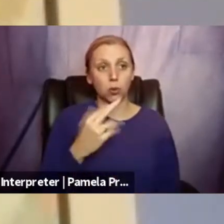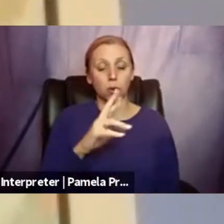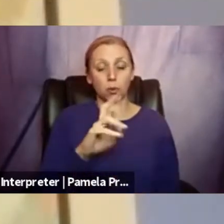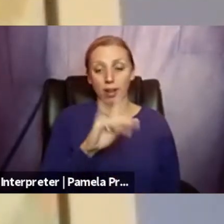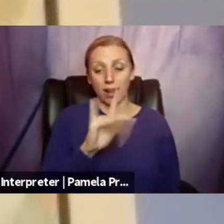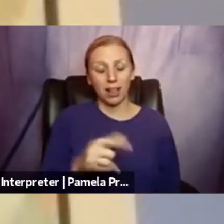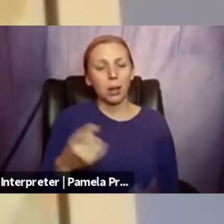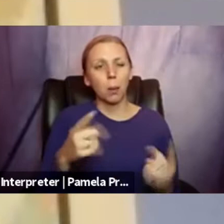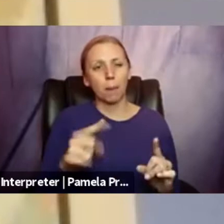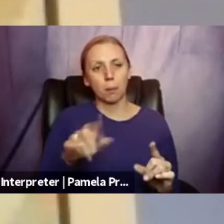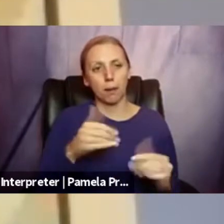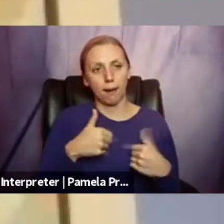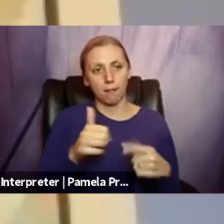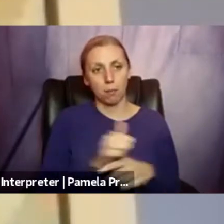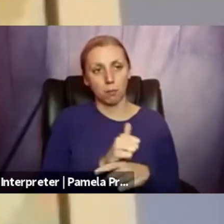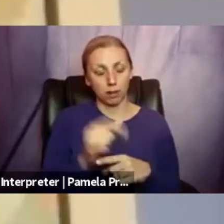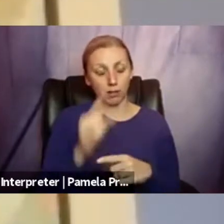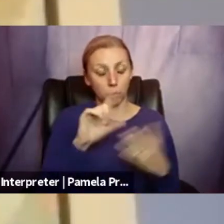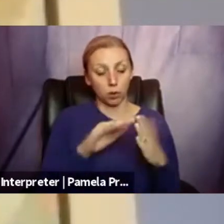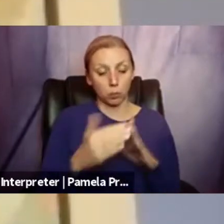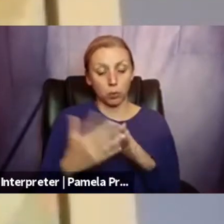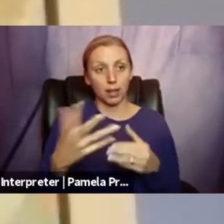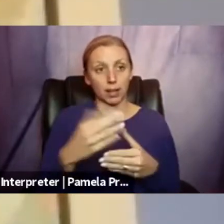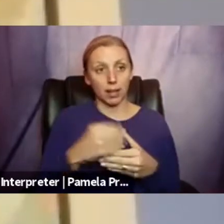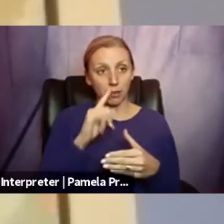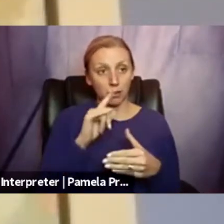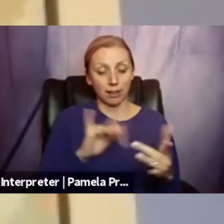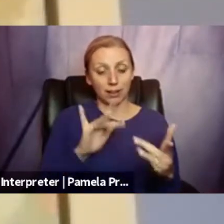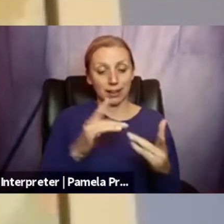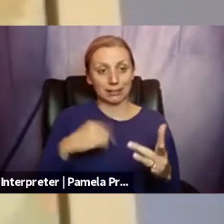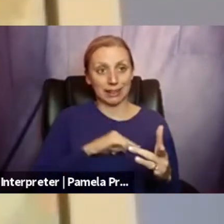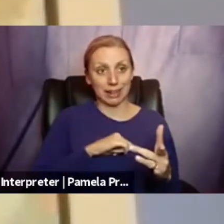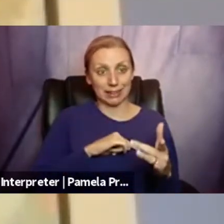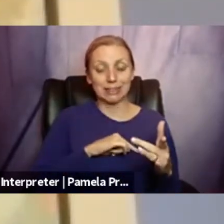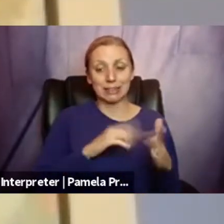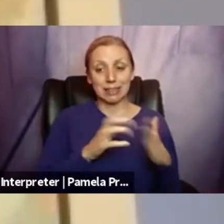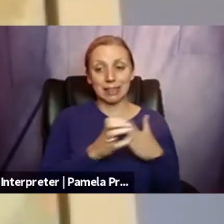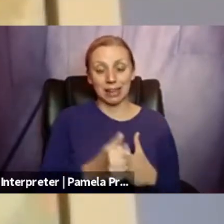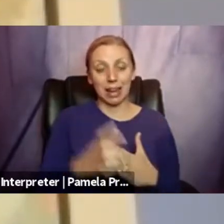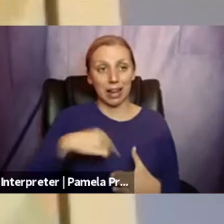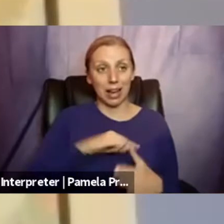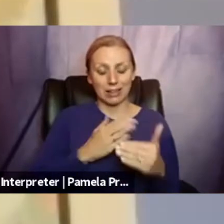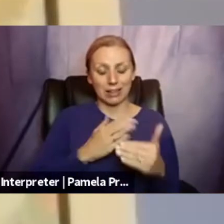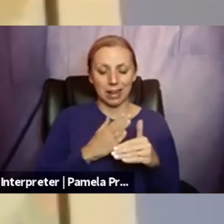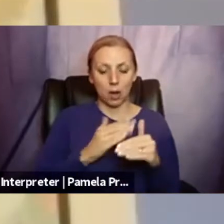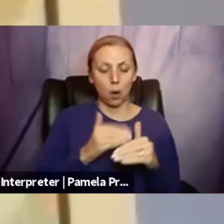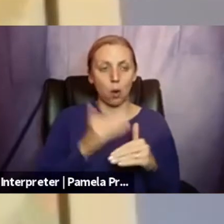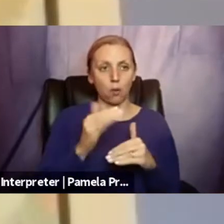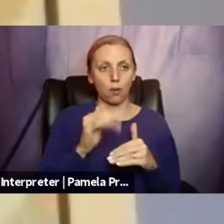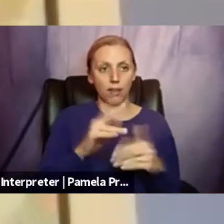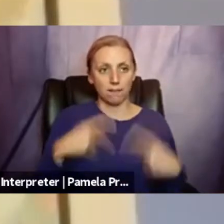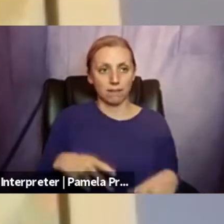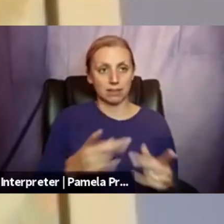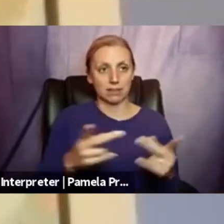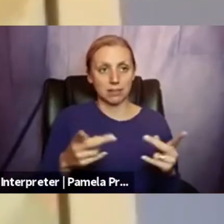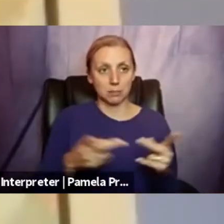community gathering that connected us and guided us past the need of having to meet in physical space. Through this year